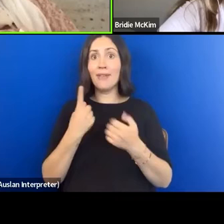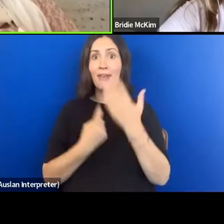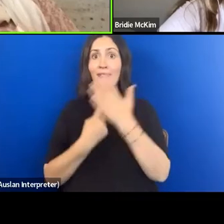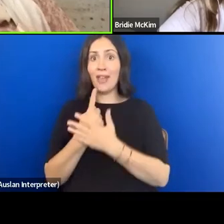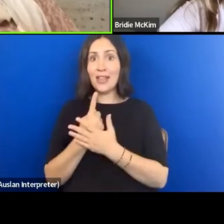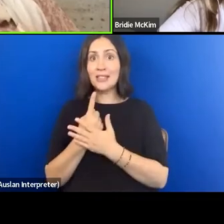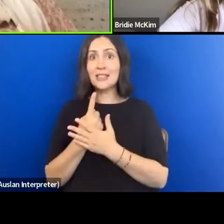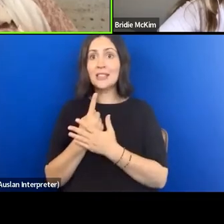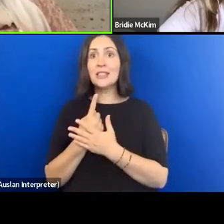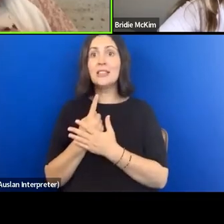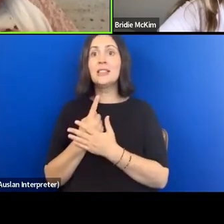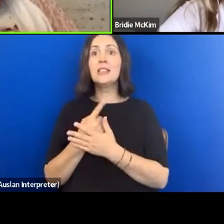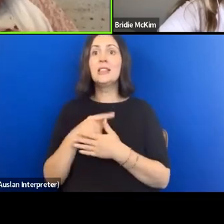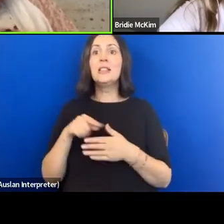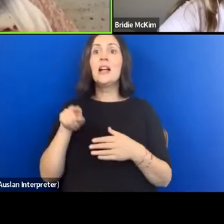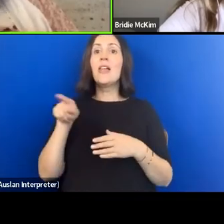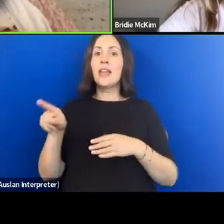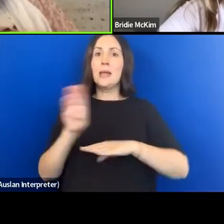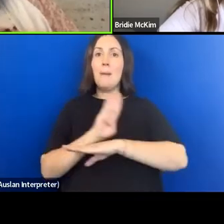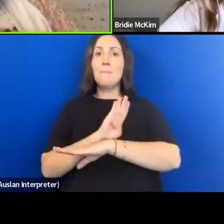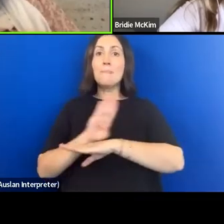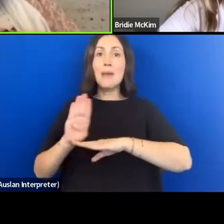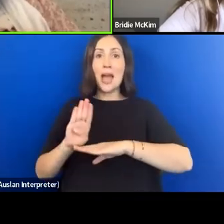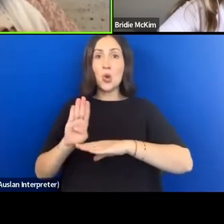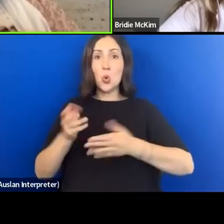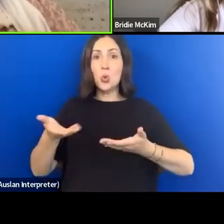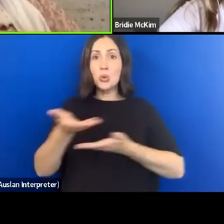a panel